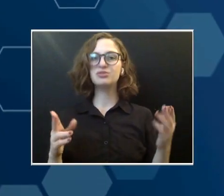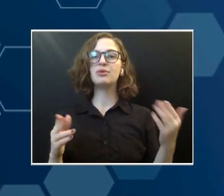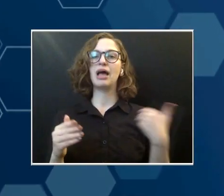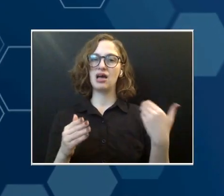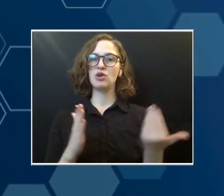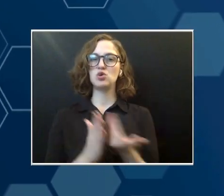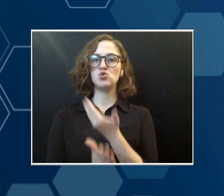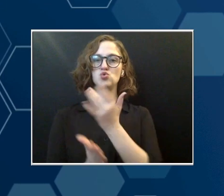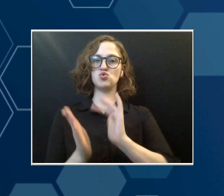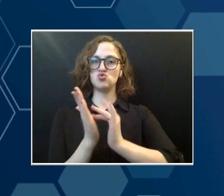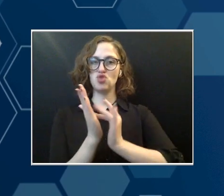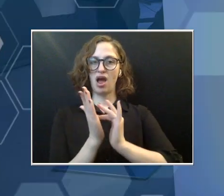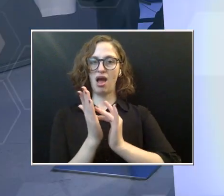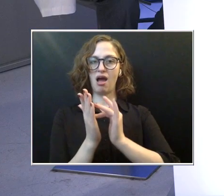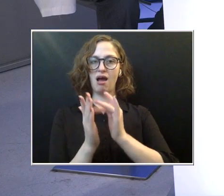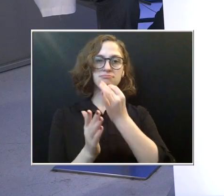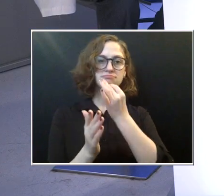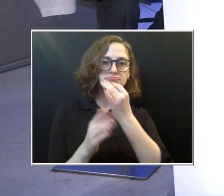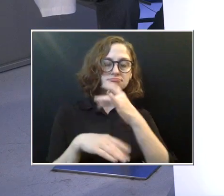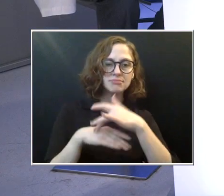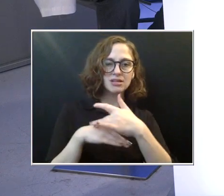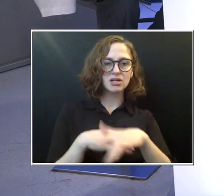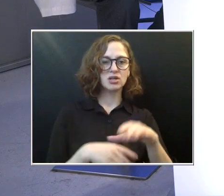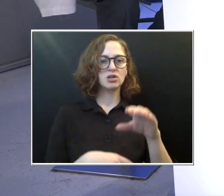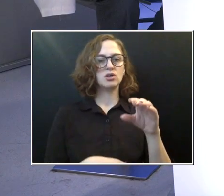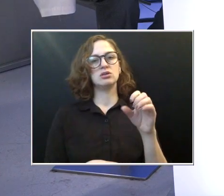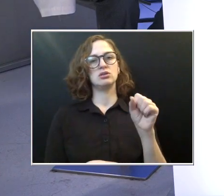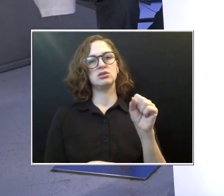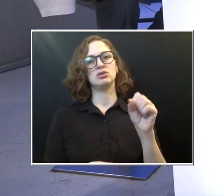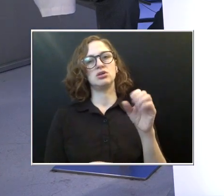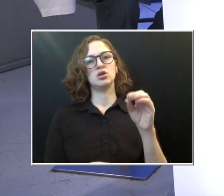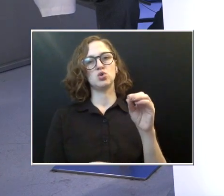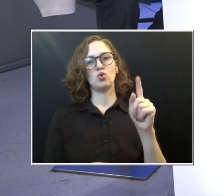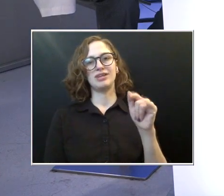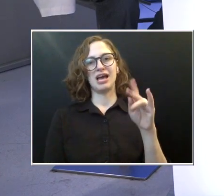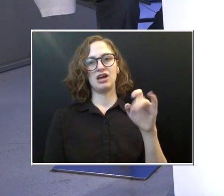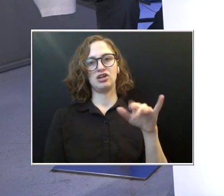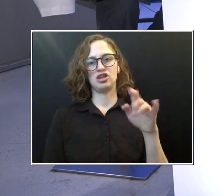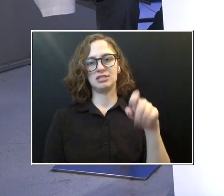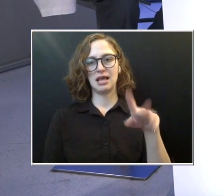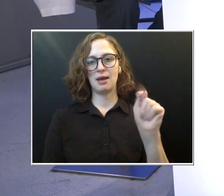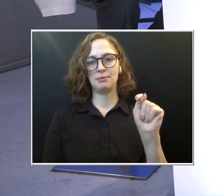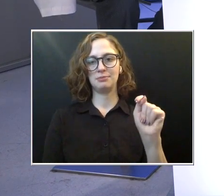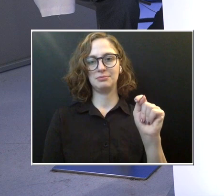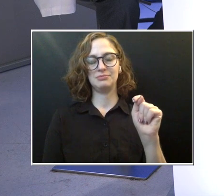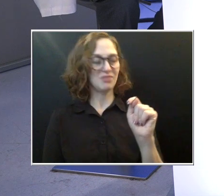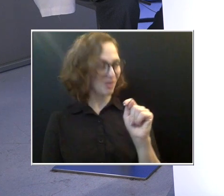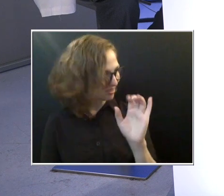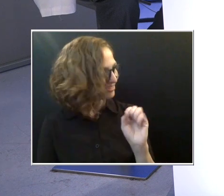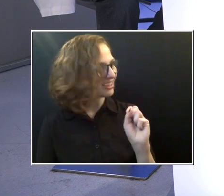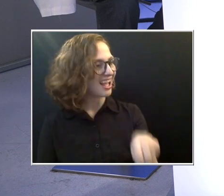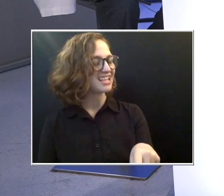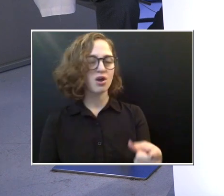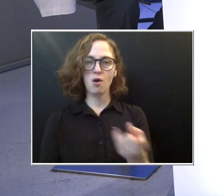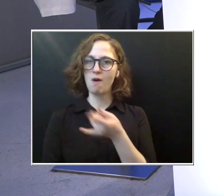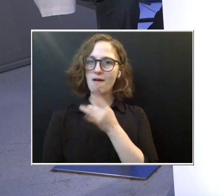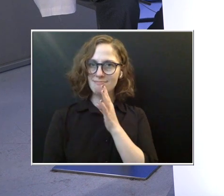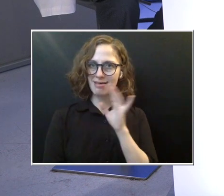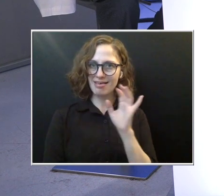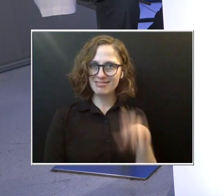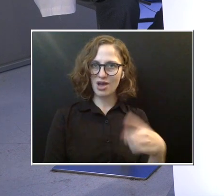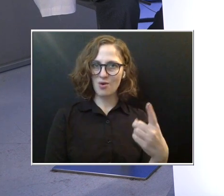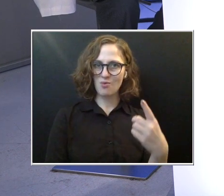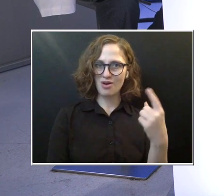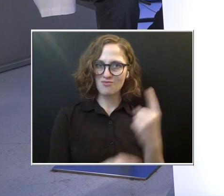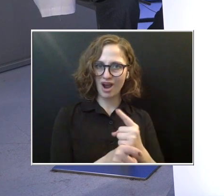So sotatercept, I think I said it pretty closely. You got that and the last that. name. Yeah, not bad. That's 2 for 2 today. Ask me if I can get Satterwhite right.